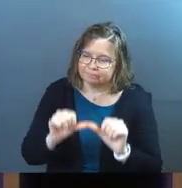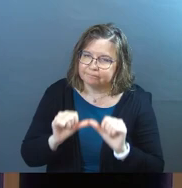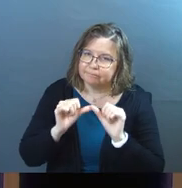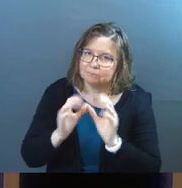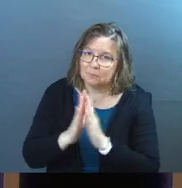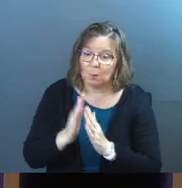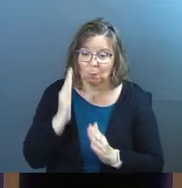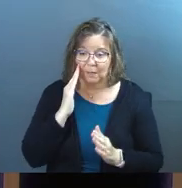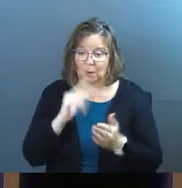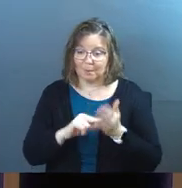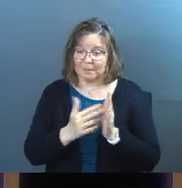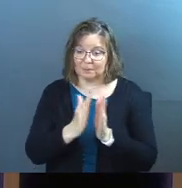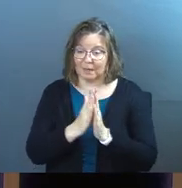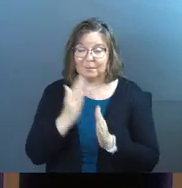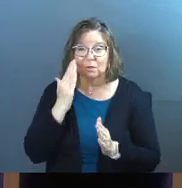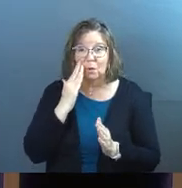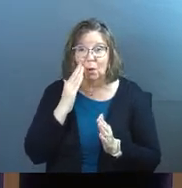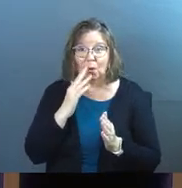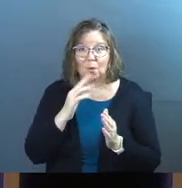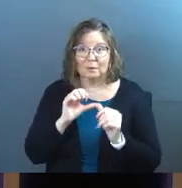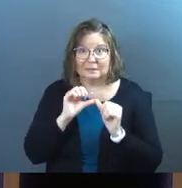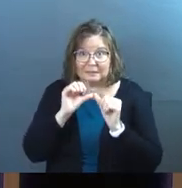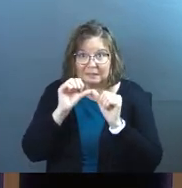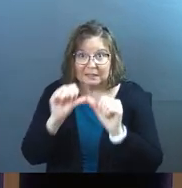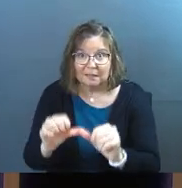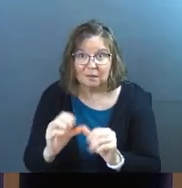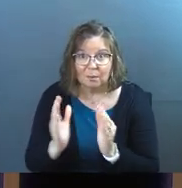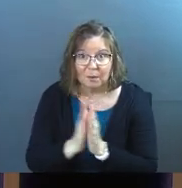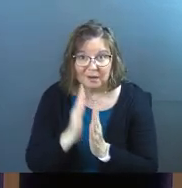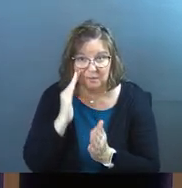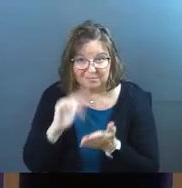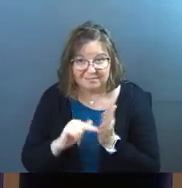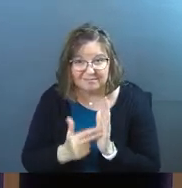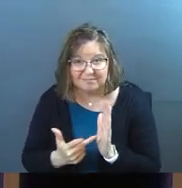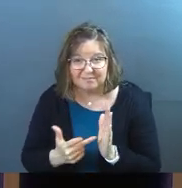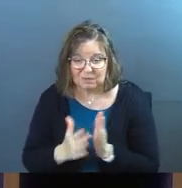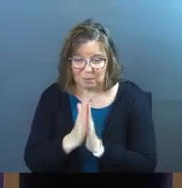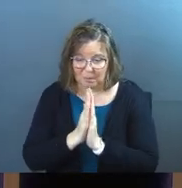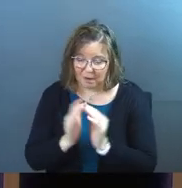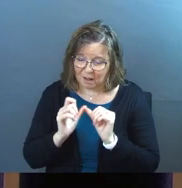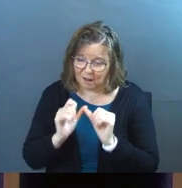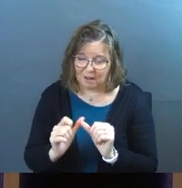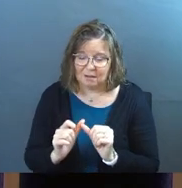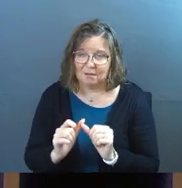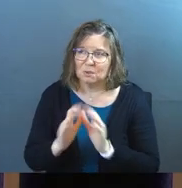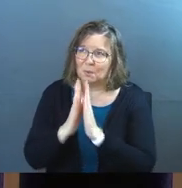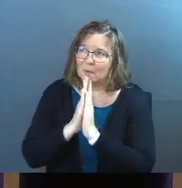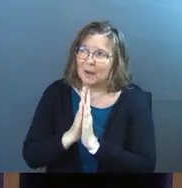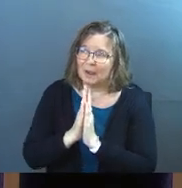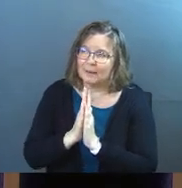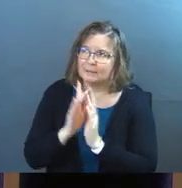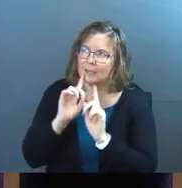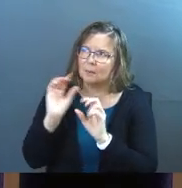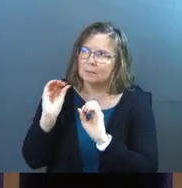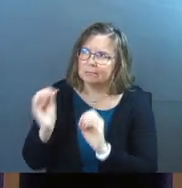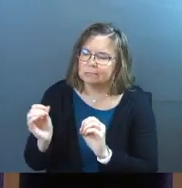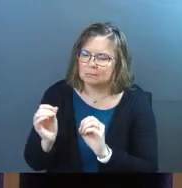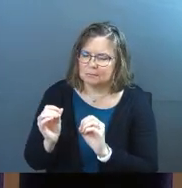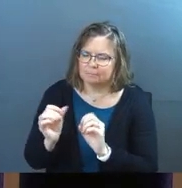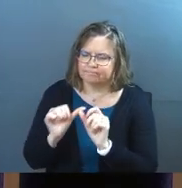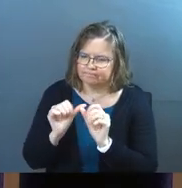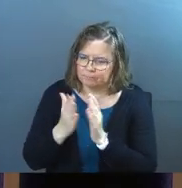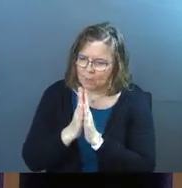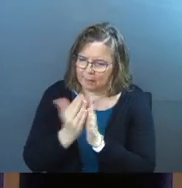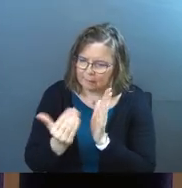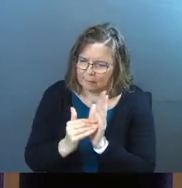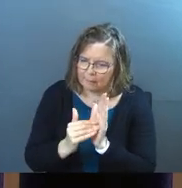pray, but do you know what it is to pray and never give up? To pray, and then you don't get the answer that you want, and then you pray again.